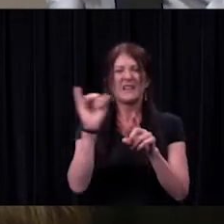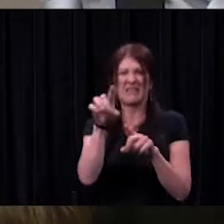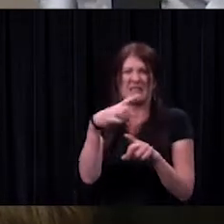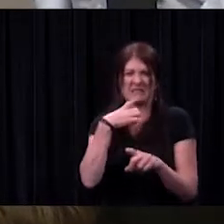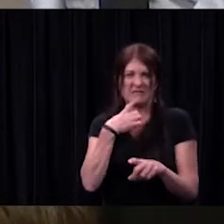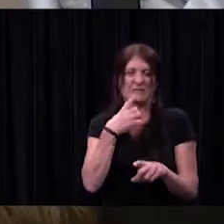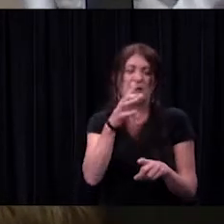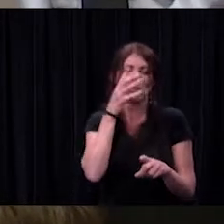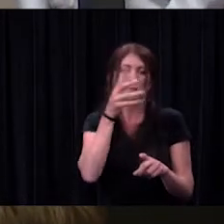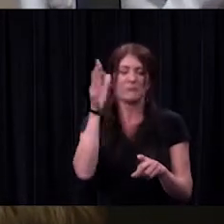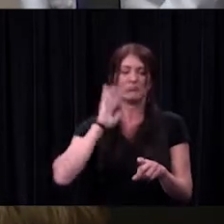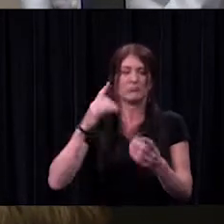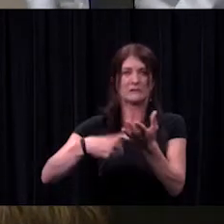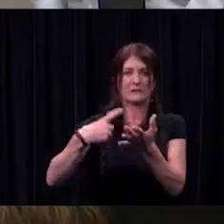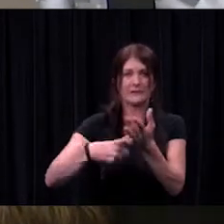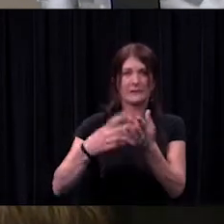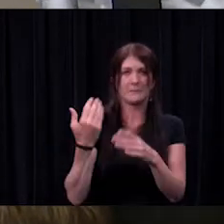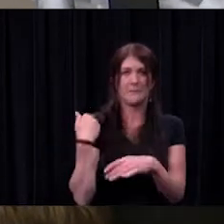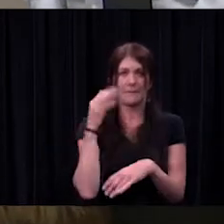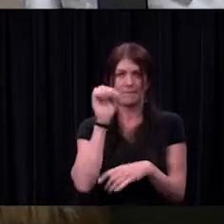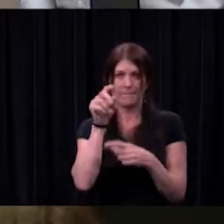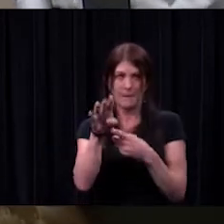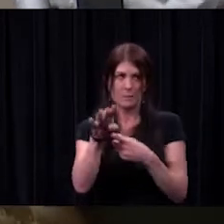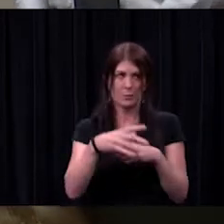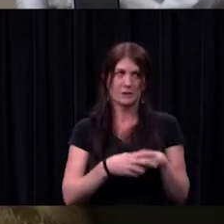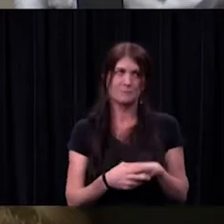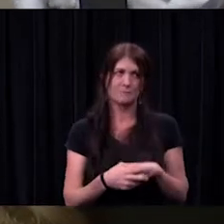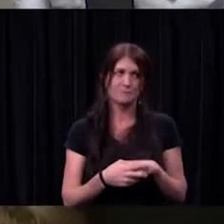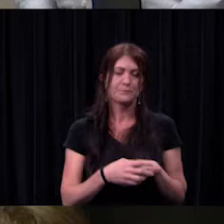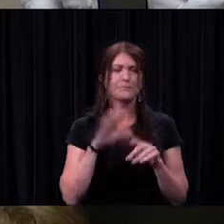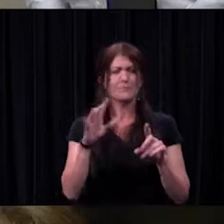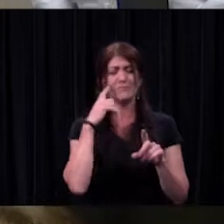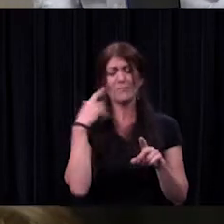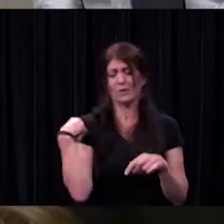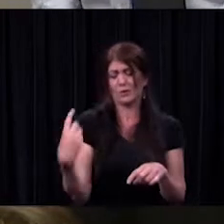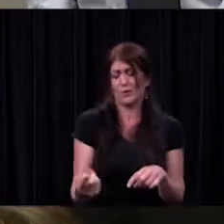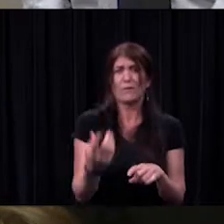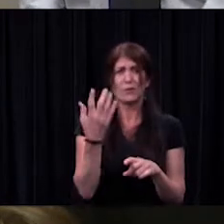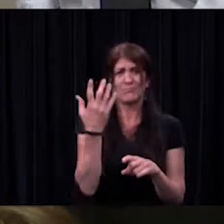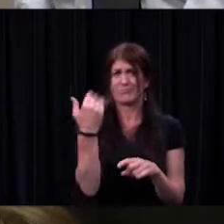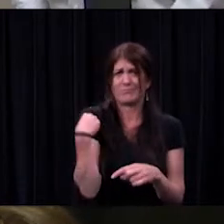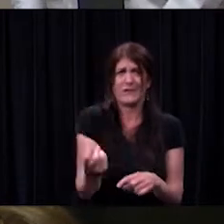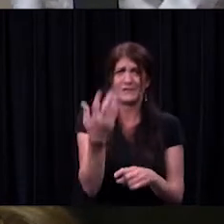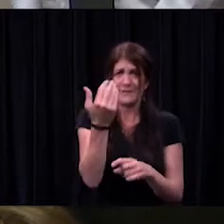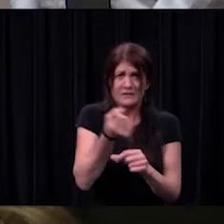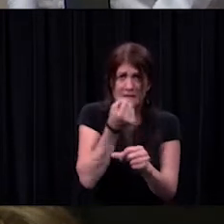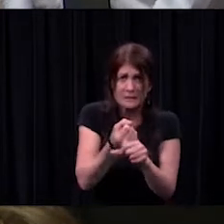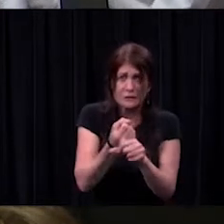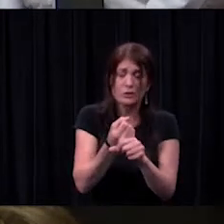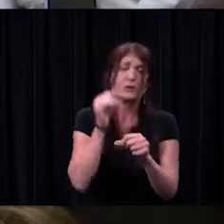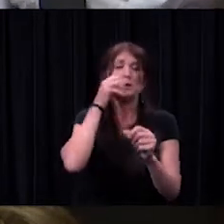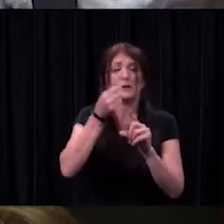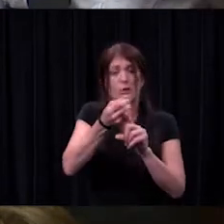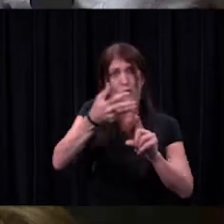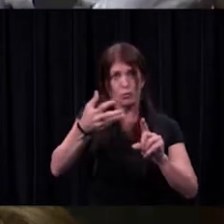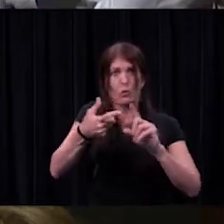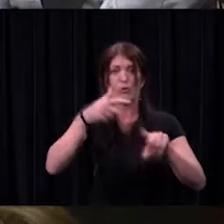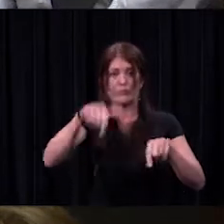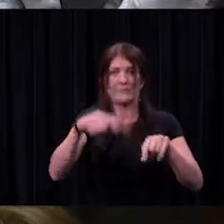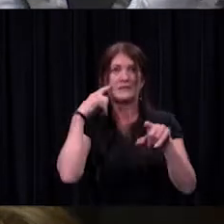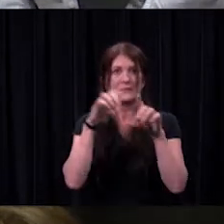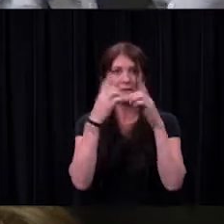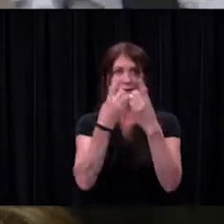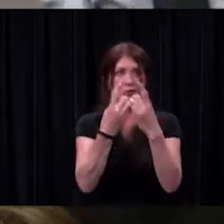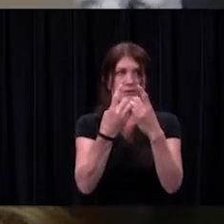district. Over 15 years ago, with the growth that the district has seen, over time, the district moved away from